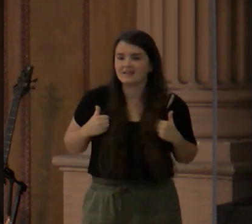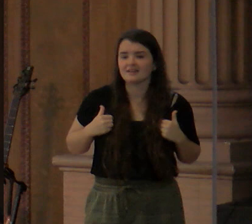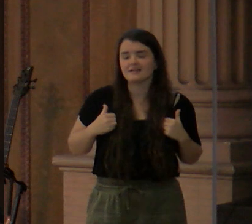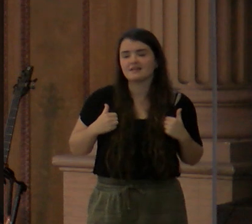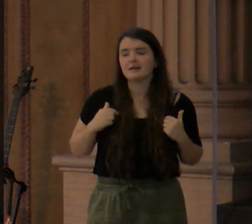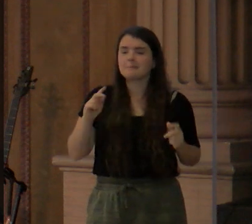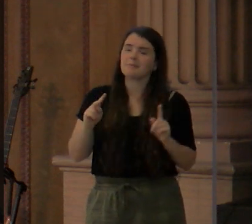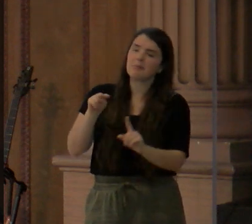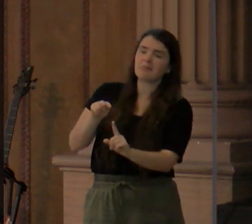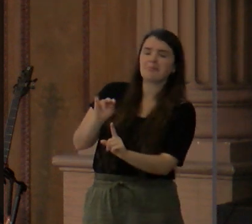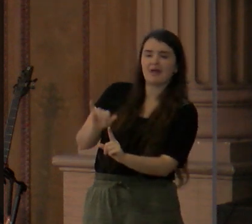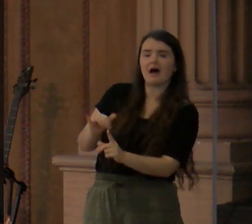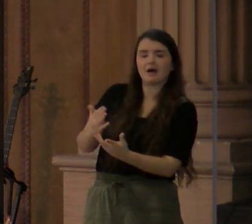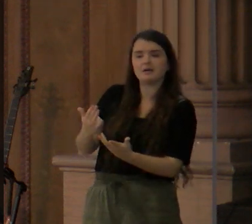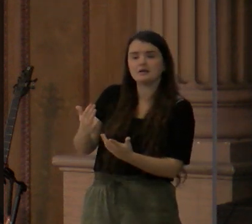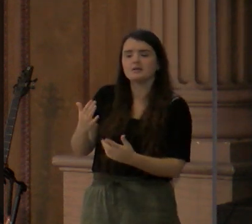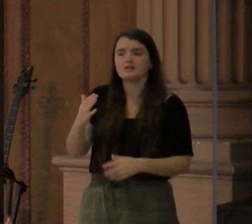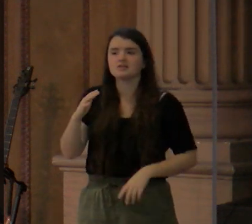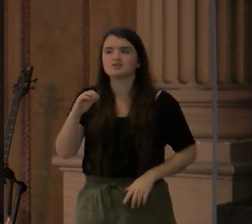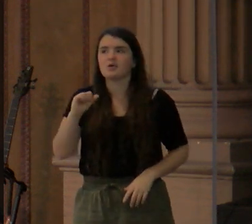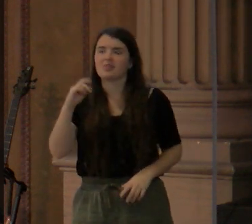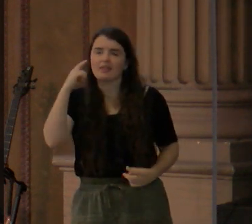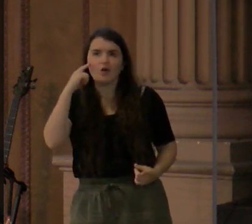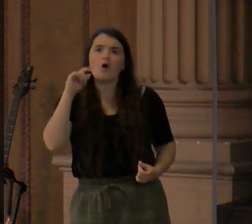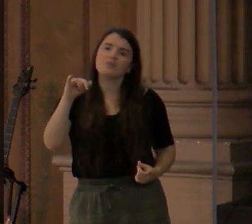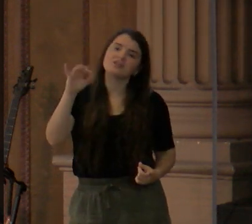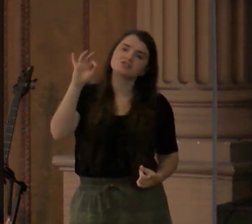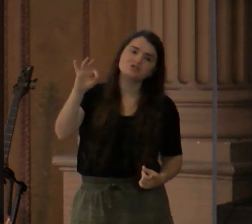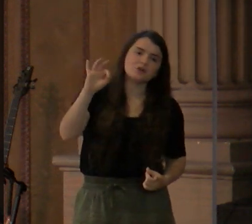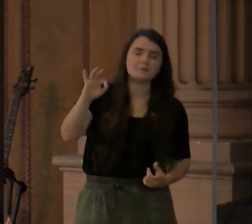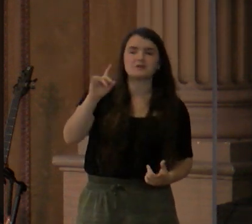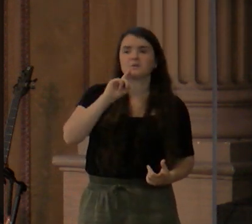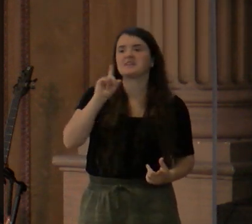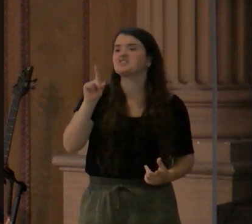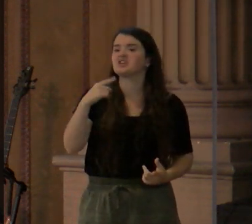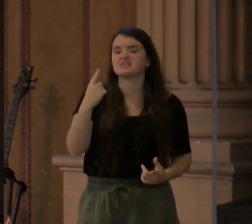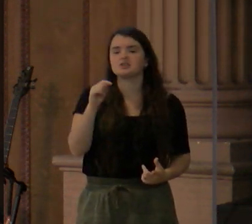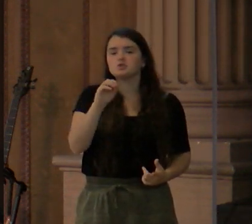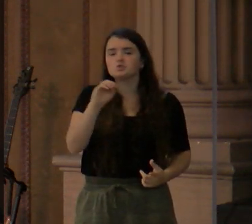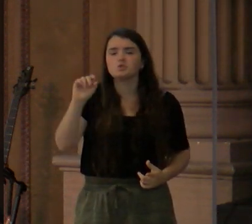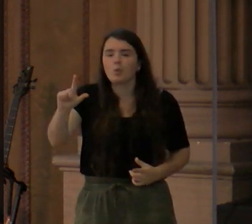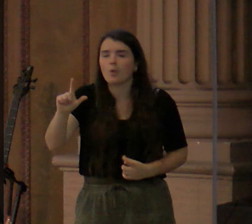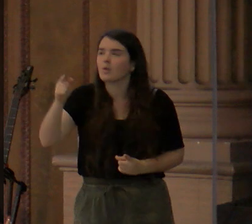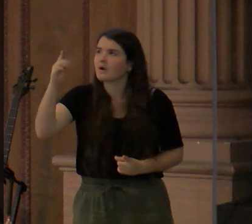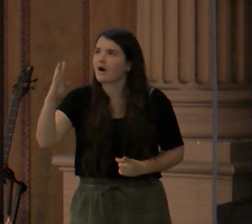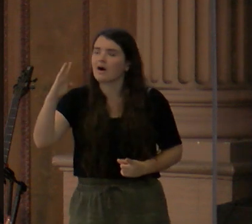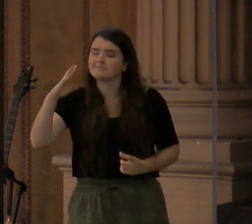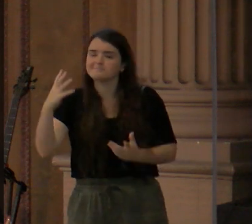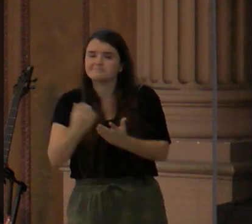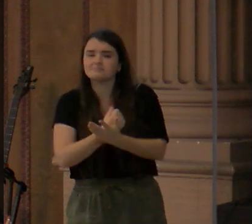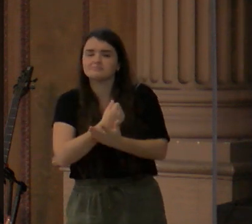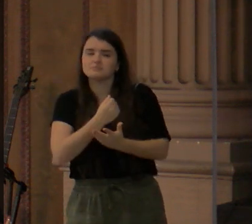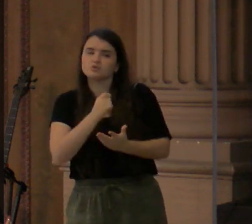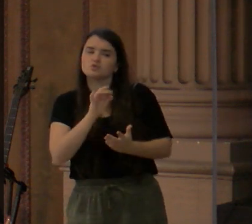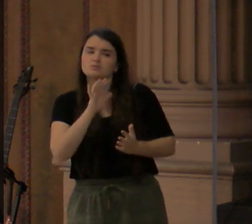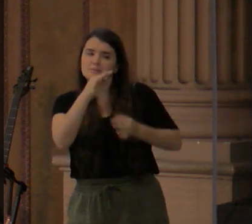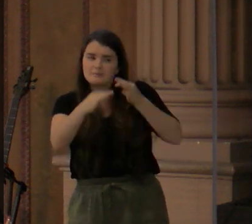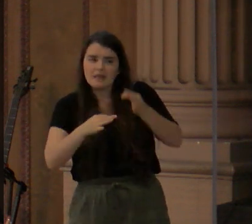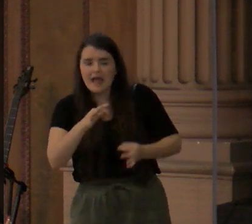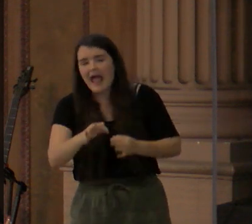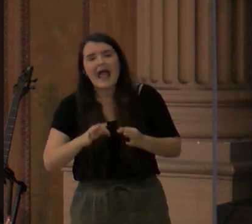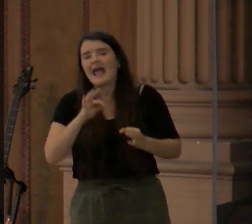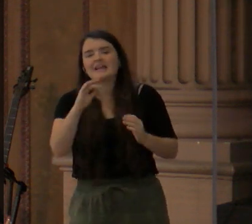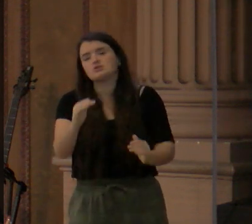is essentially a tool that God uses to make us aware of our great sinfulness and desperate for the salvation that only Jesus can give us.